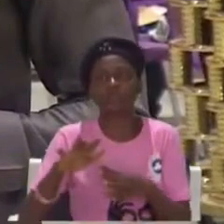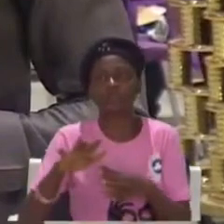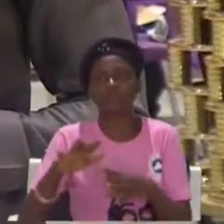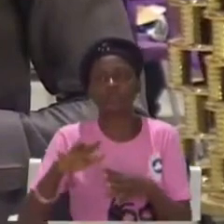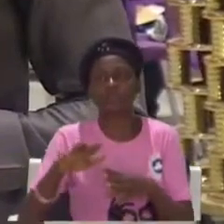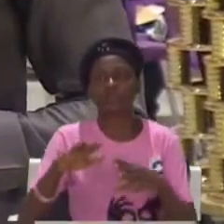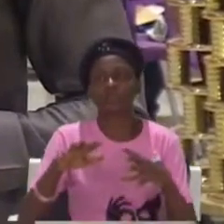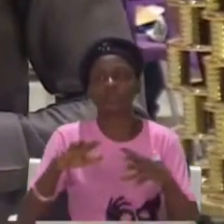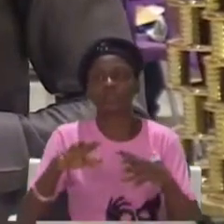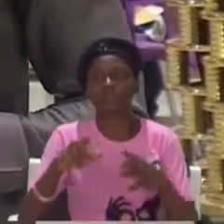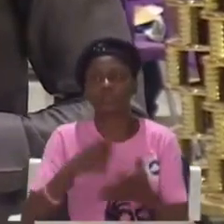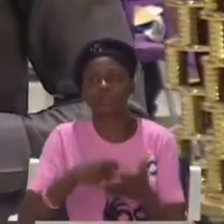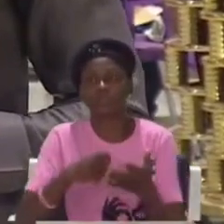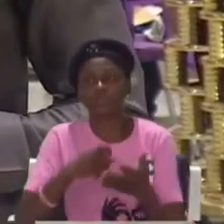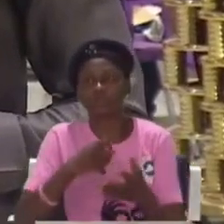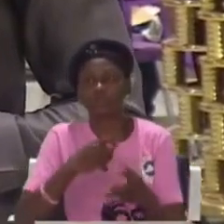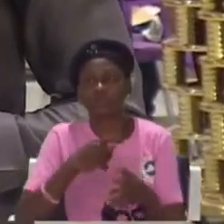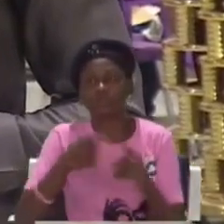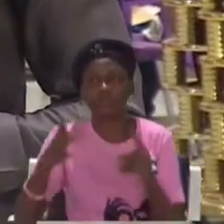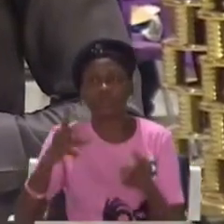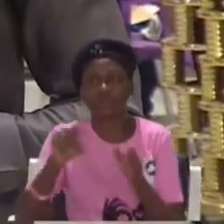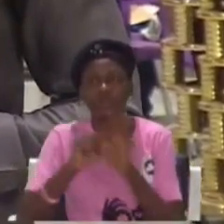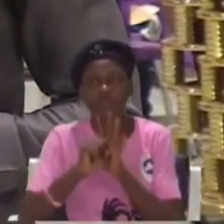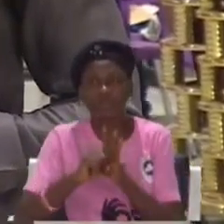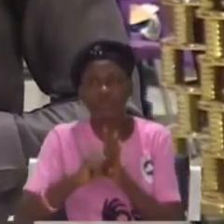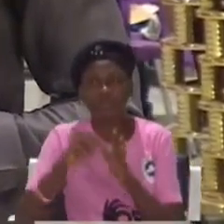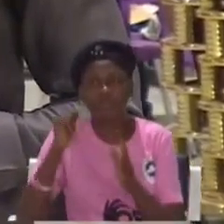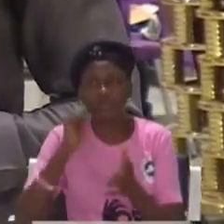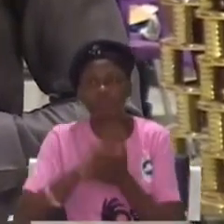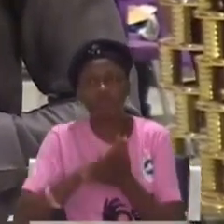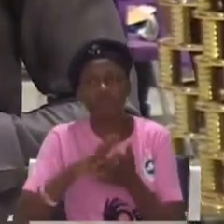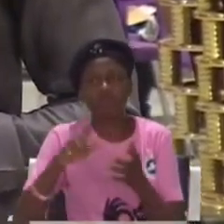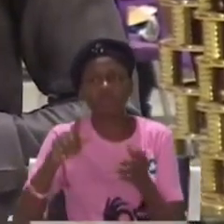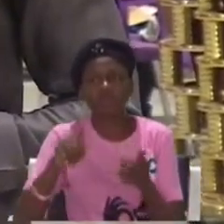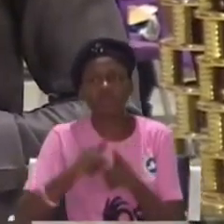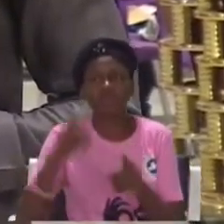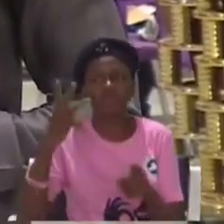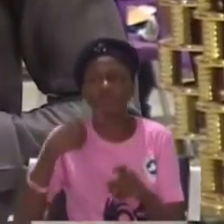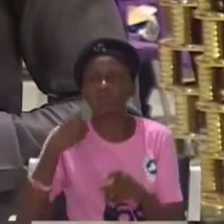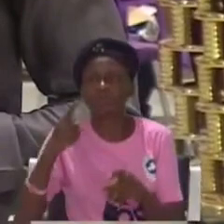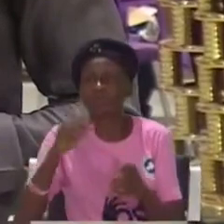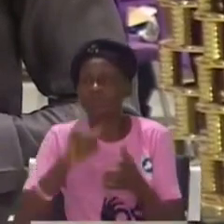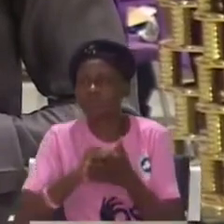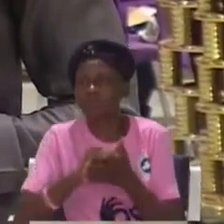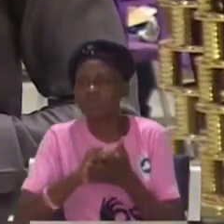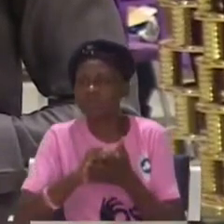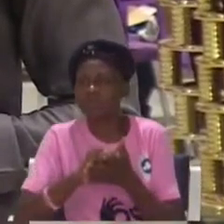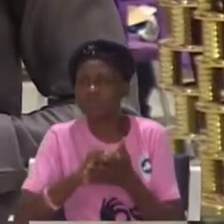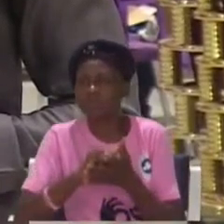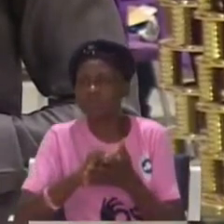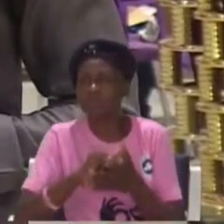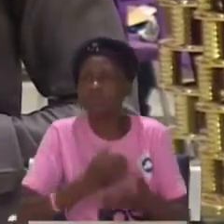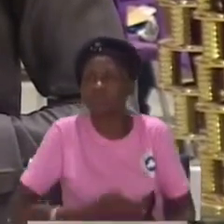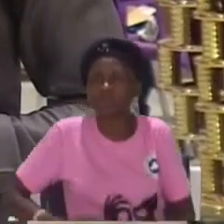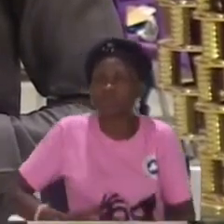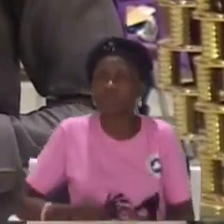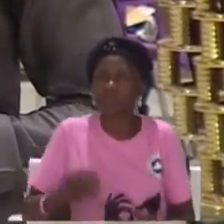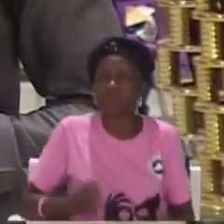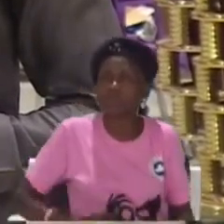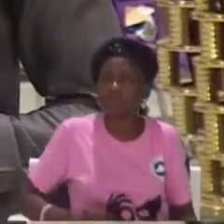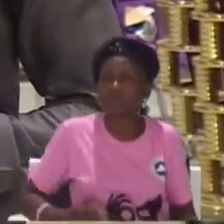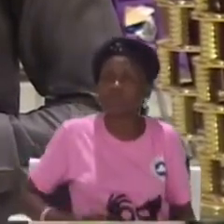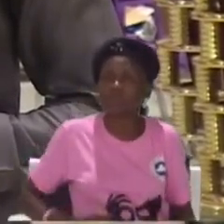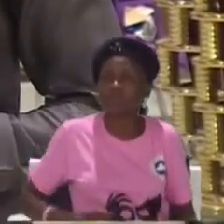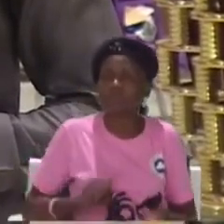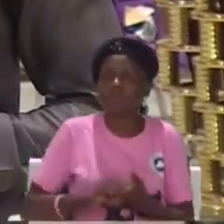and Son, but he had no son. His wife already was told that she had a baby in her womb that